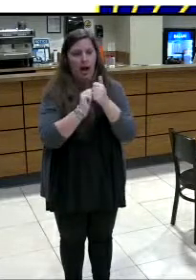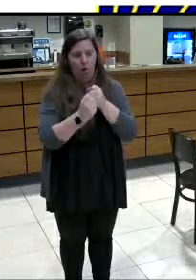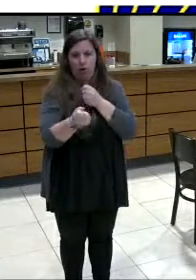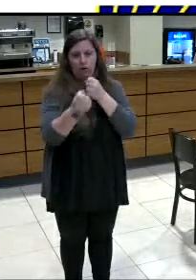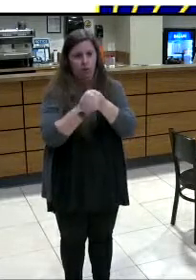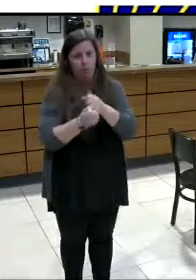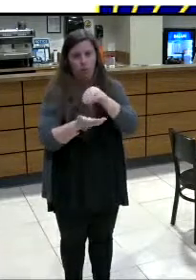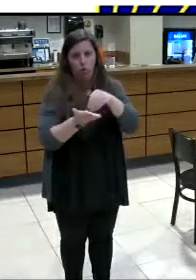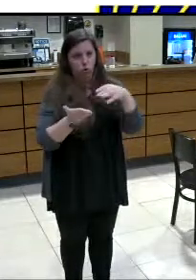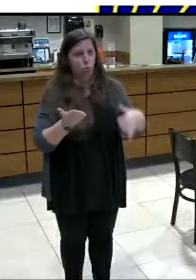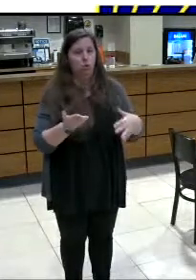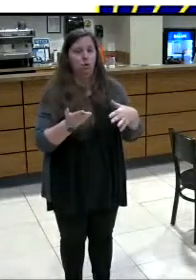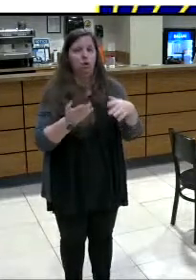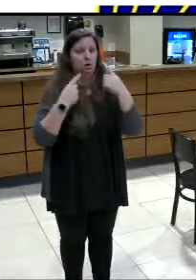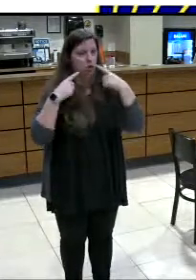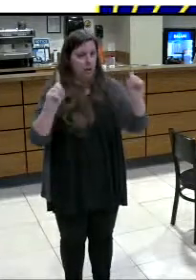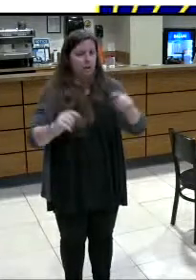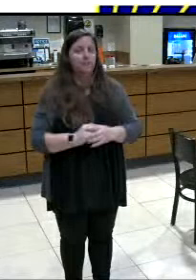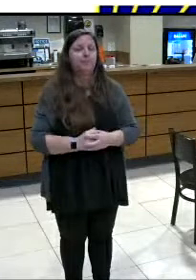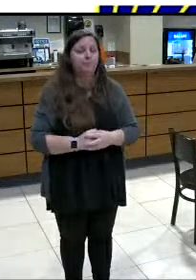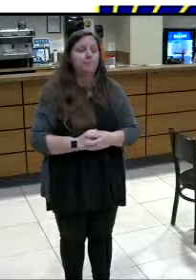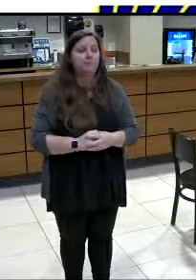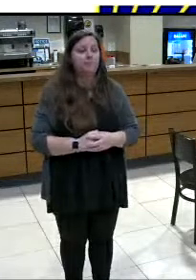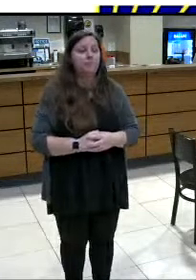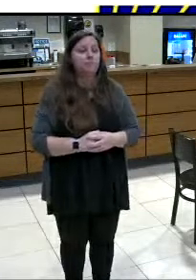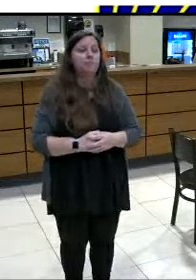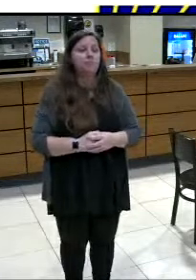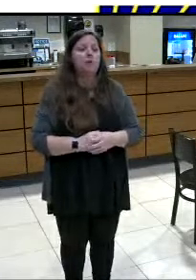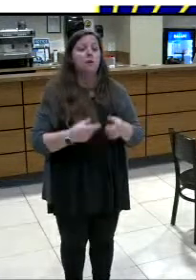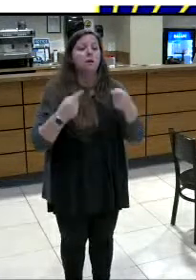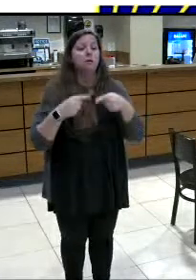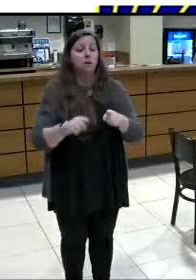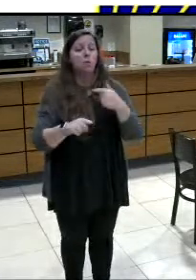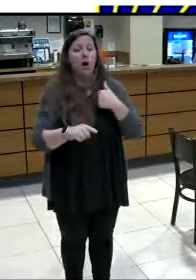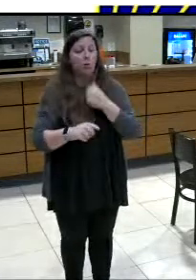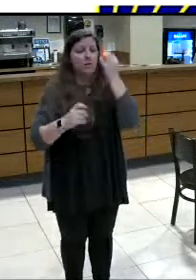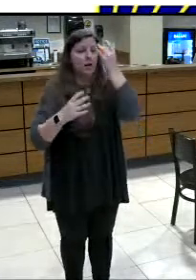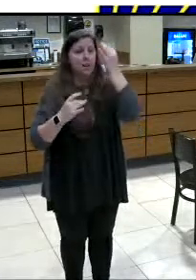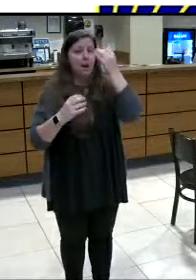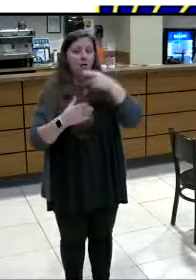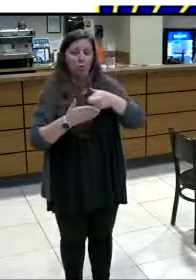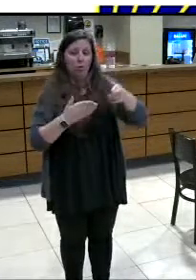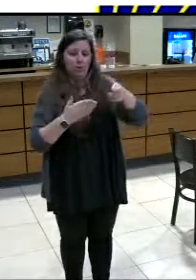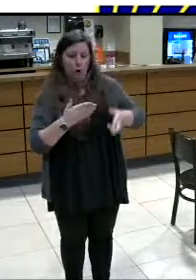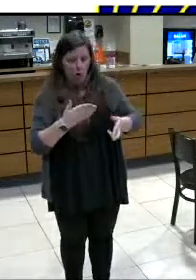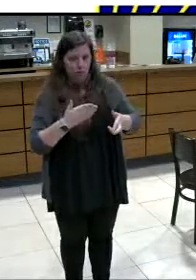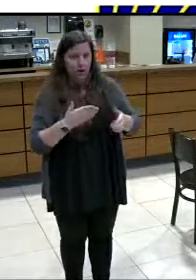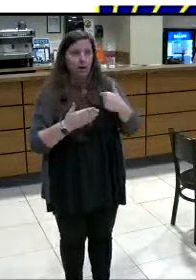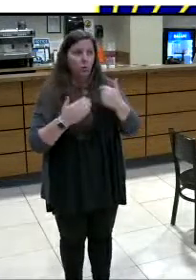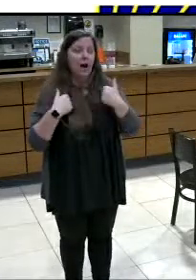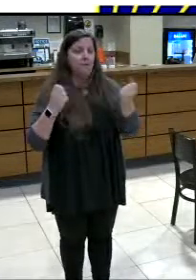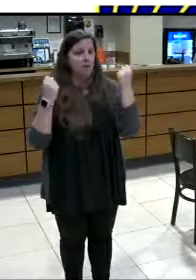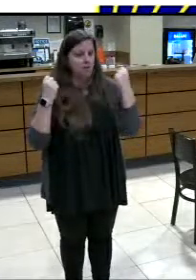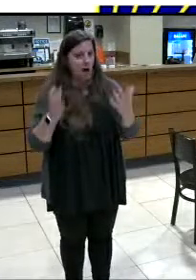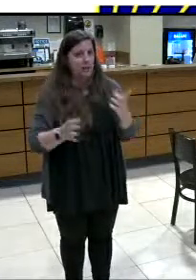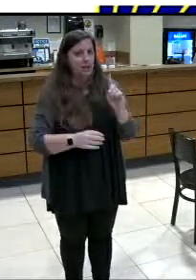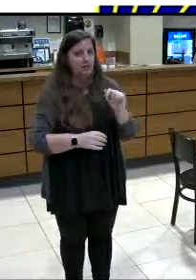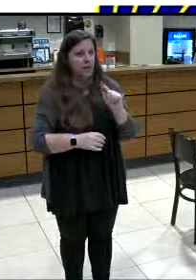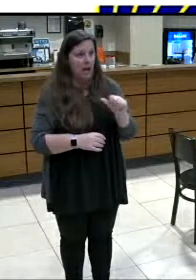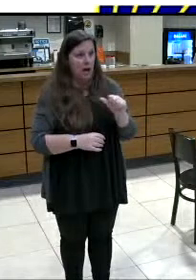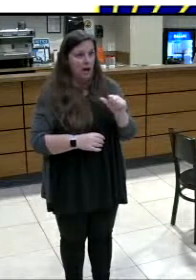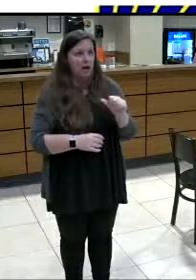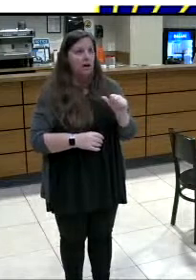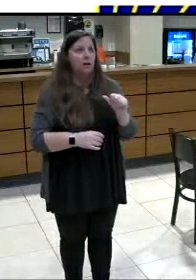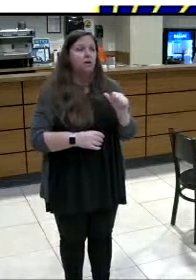So as we just kind of think about the results of this implementation, because we have lots and lots of data, but not data about our progress